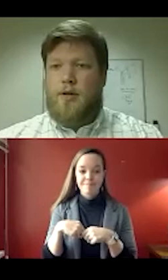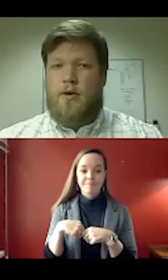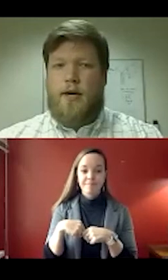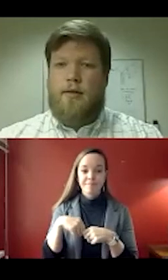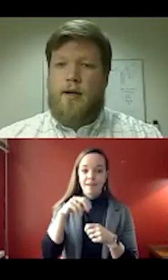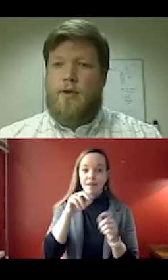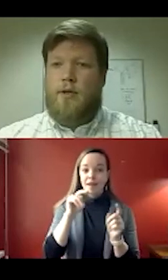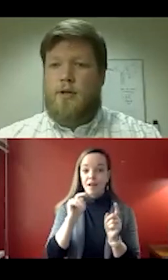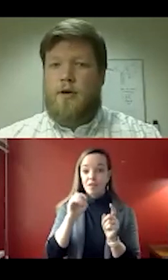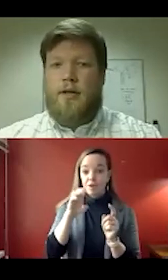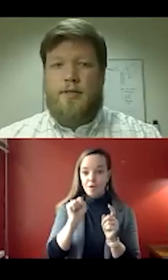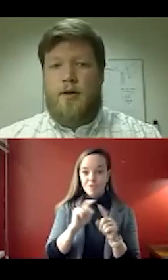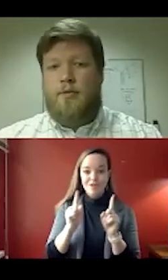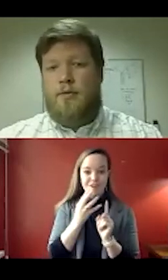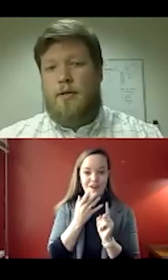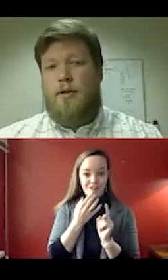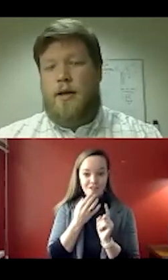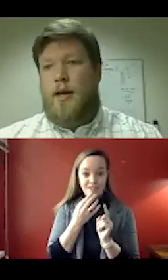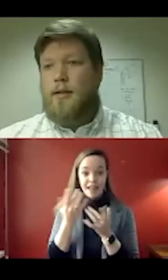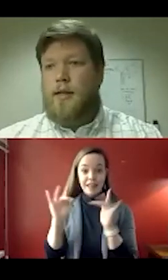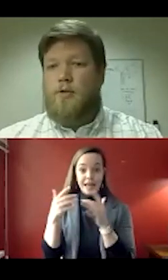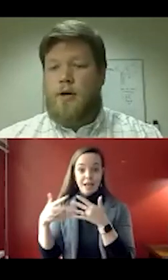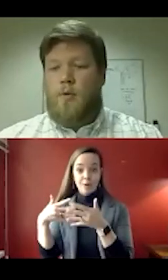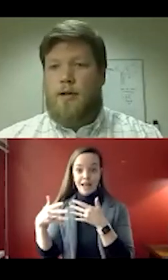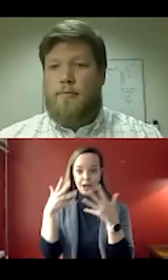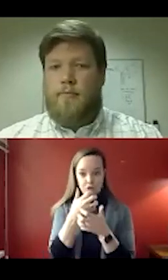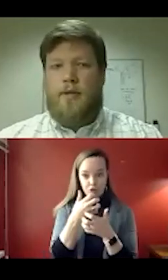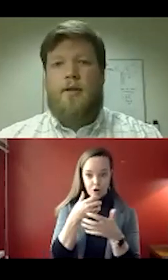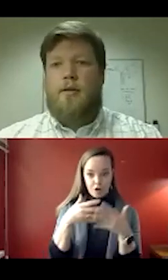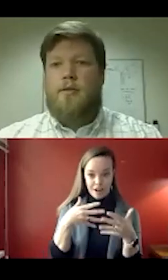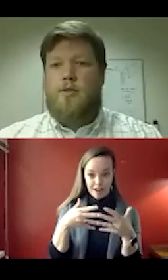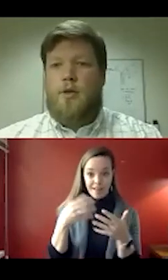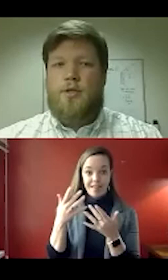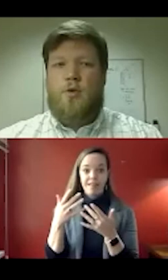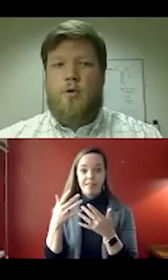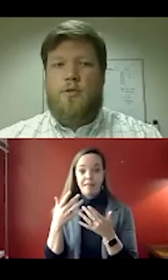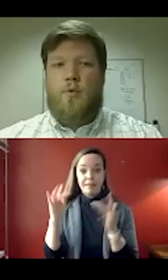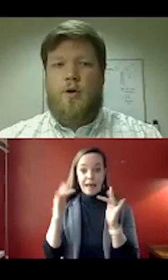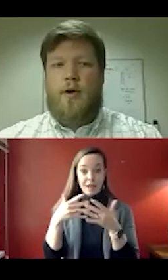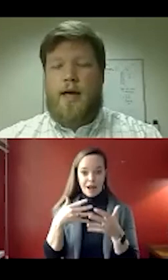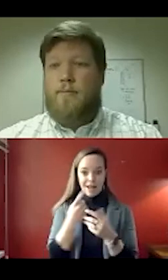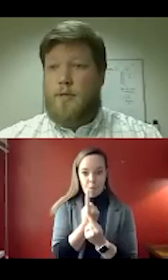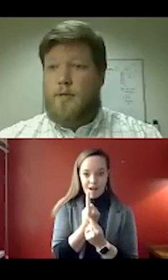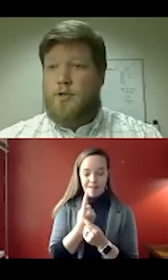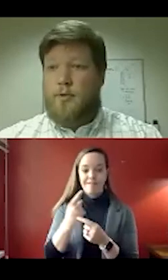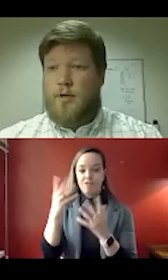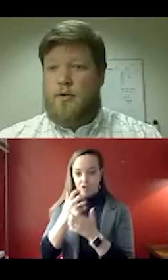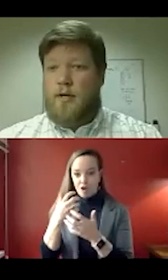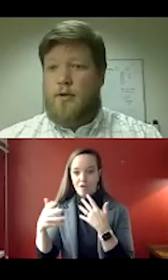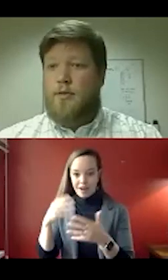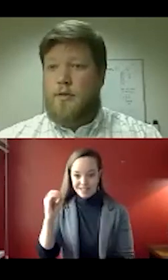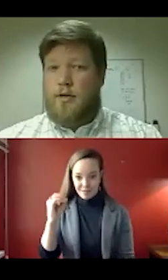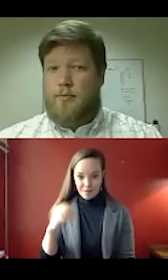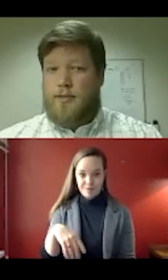gray and dark gray. I've coded dark gray 0 and light gray 1. So the scores for A and B, which are both dark